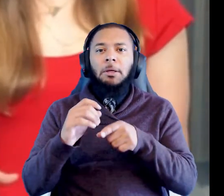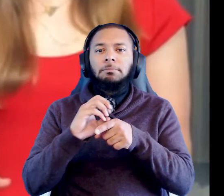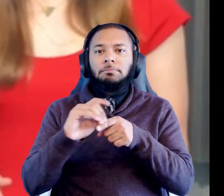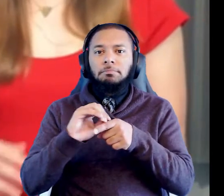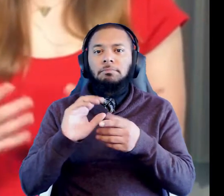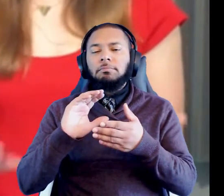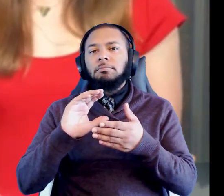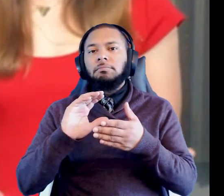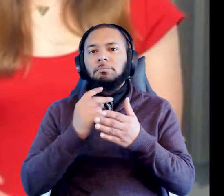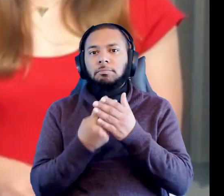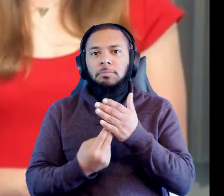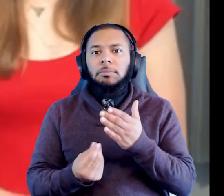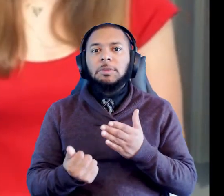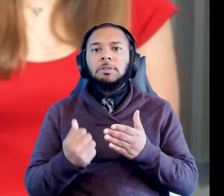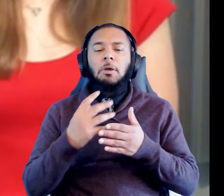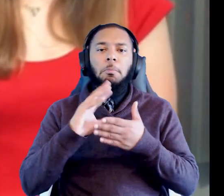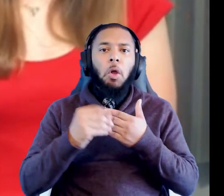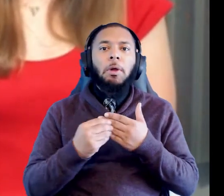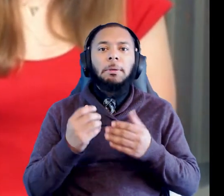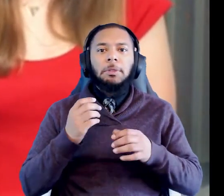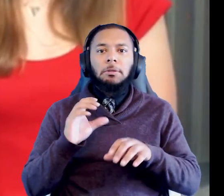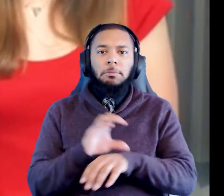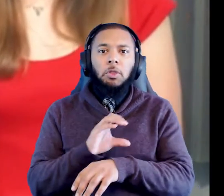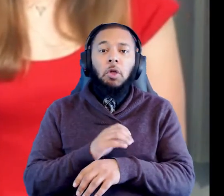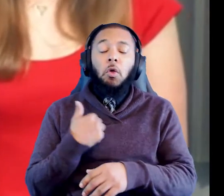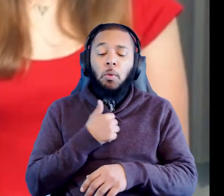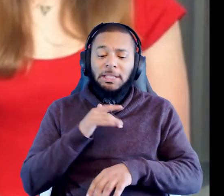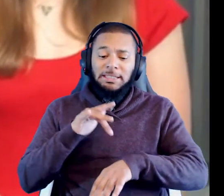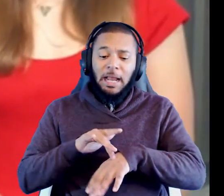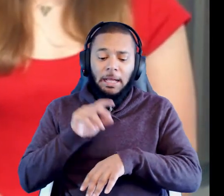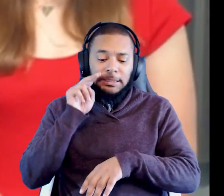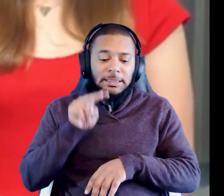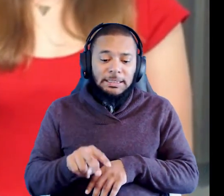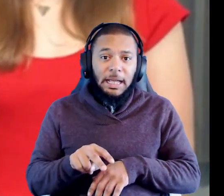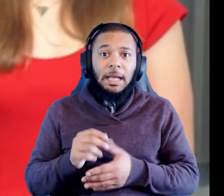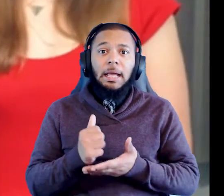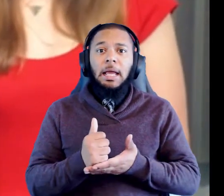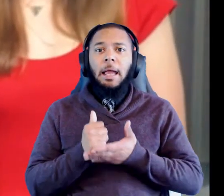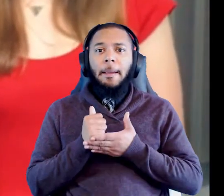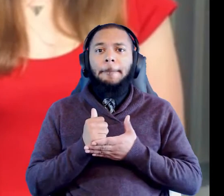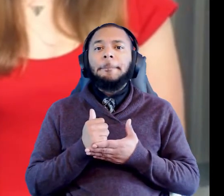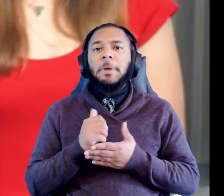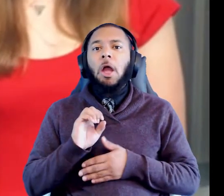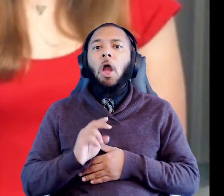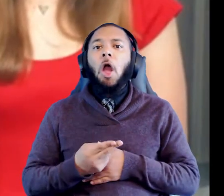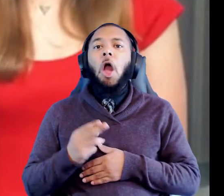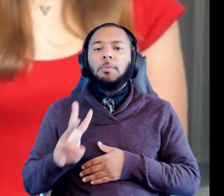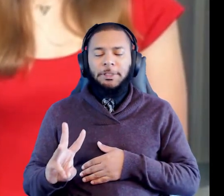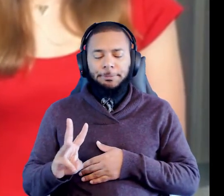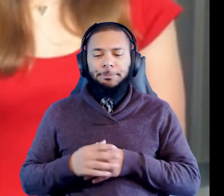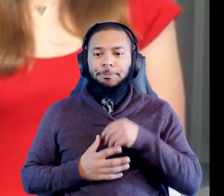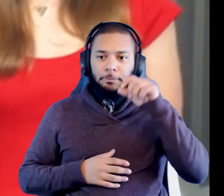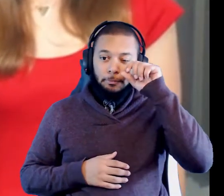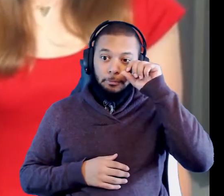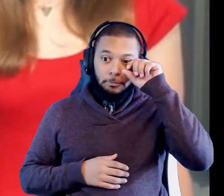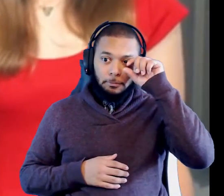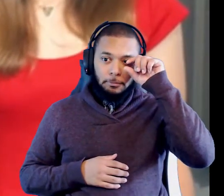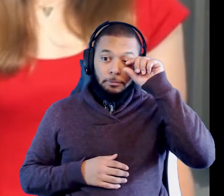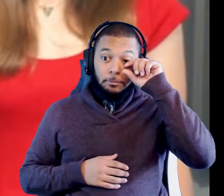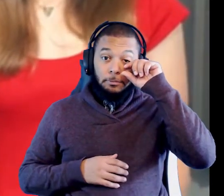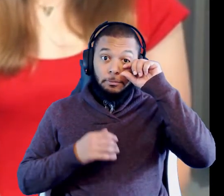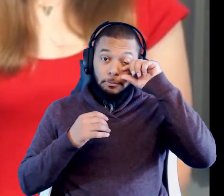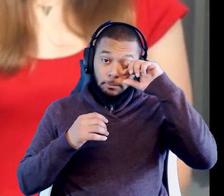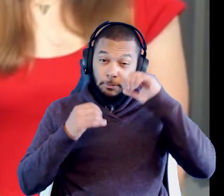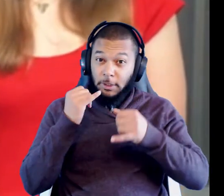something we can touch it's something we can see it's something that we use as part of our hardware systems and our last one